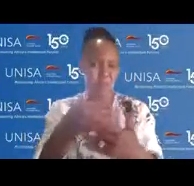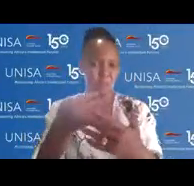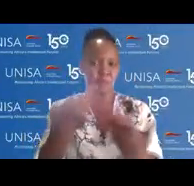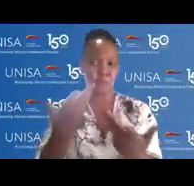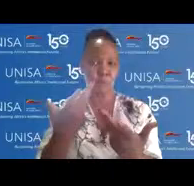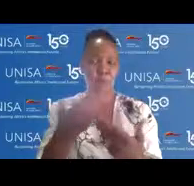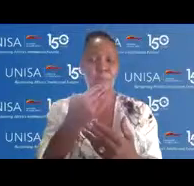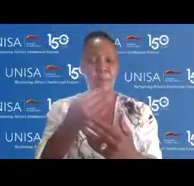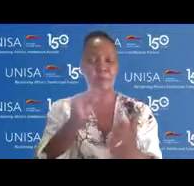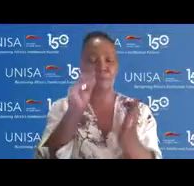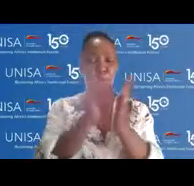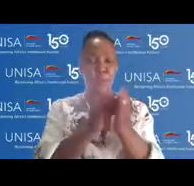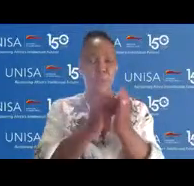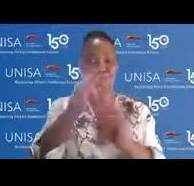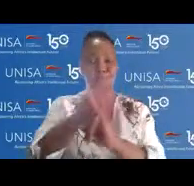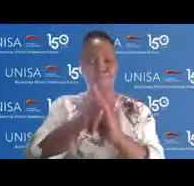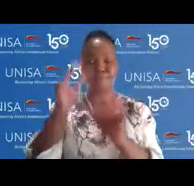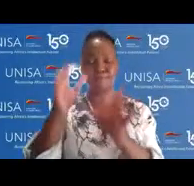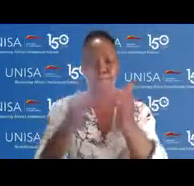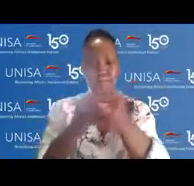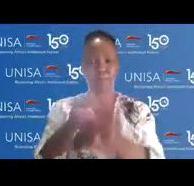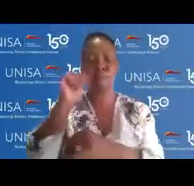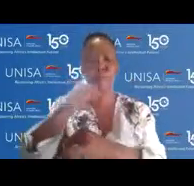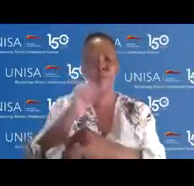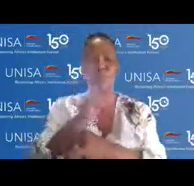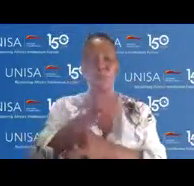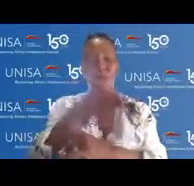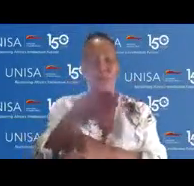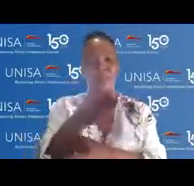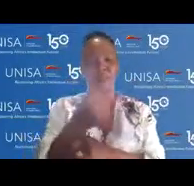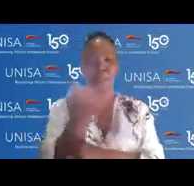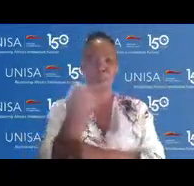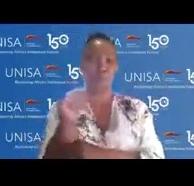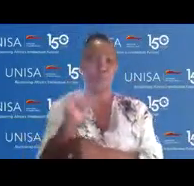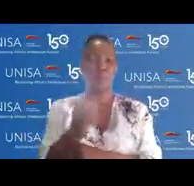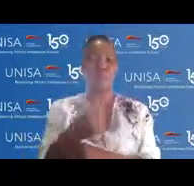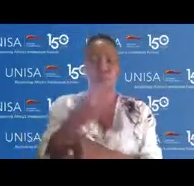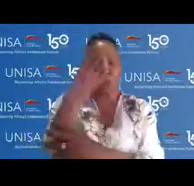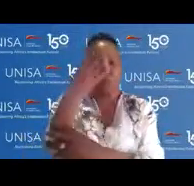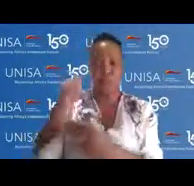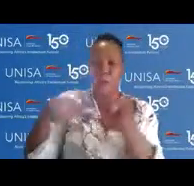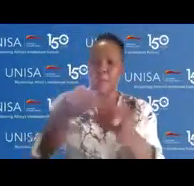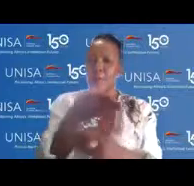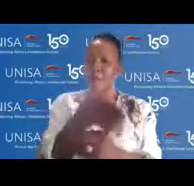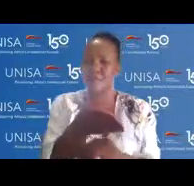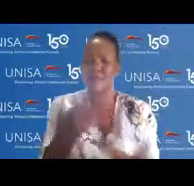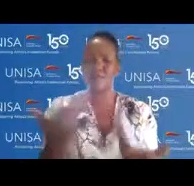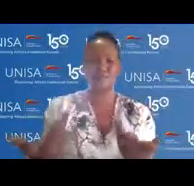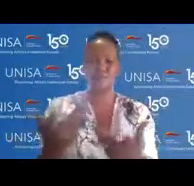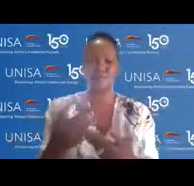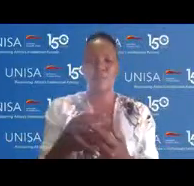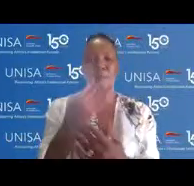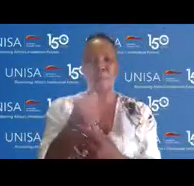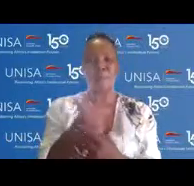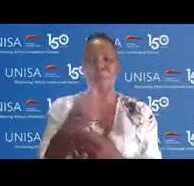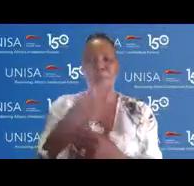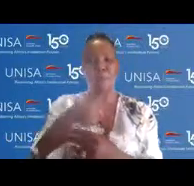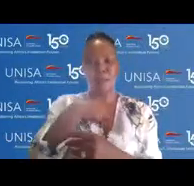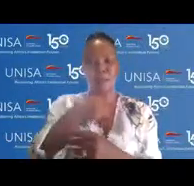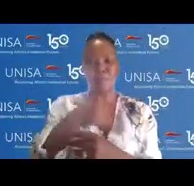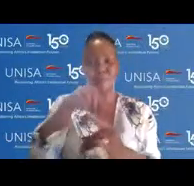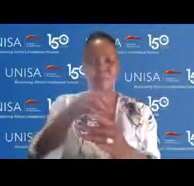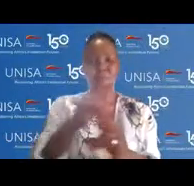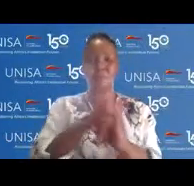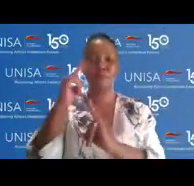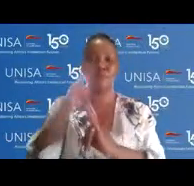please. Yes, I'm using it, or no, I'm totally didn't even know about it. Yeah, so post in the chat. Have you